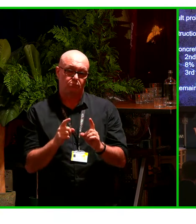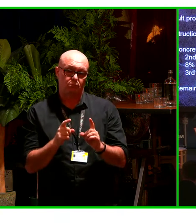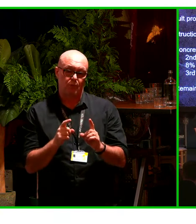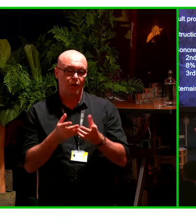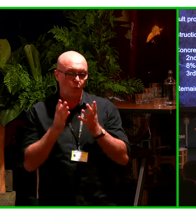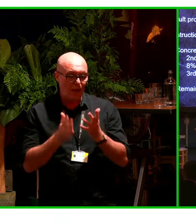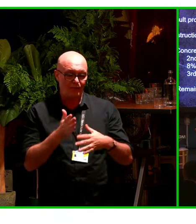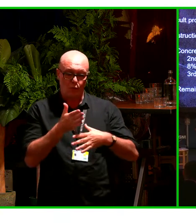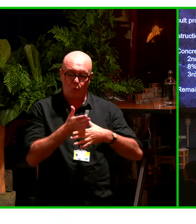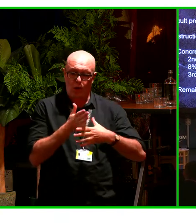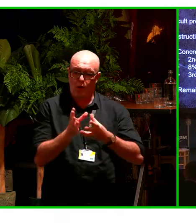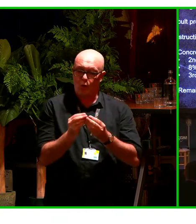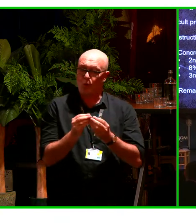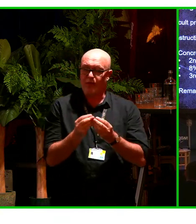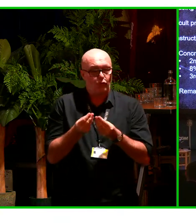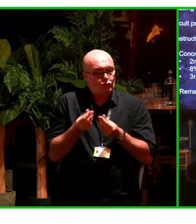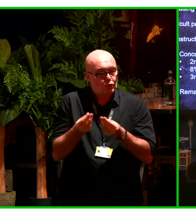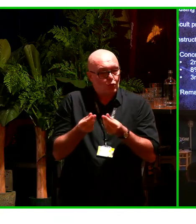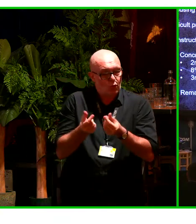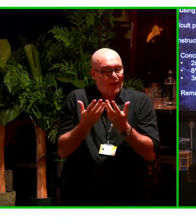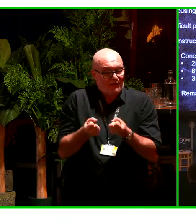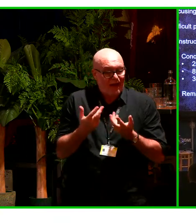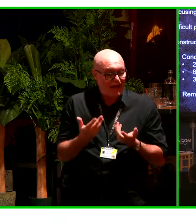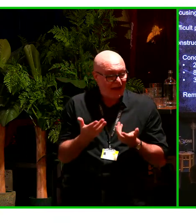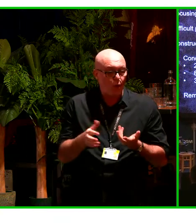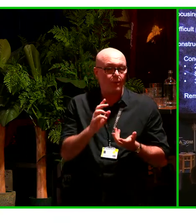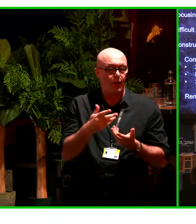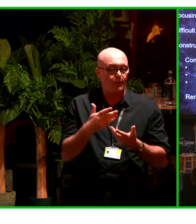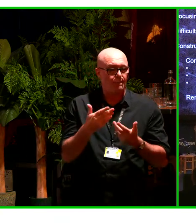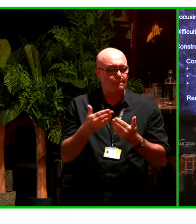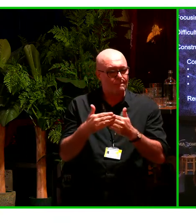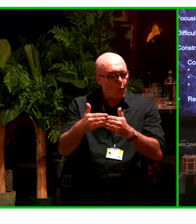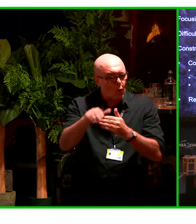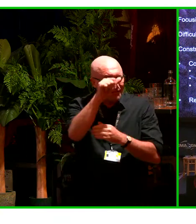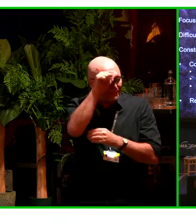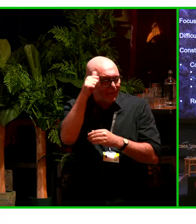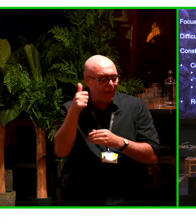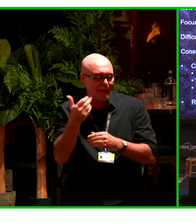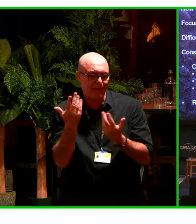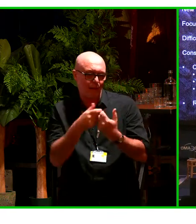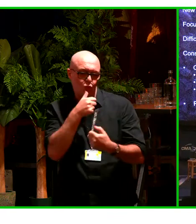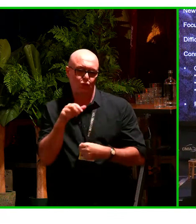with existing materials and be smarter about how we use them in the future.